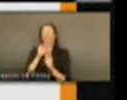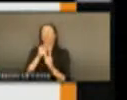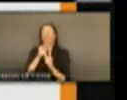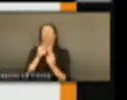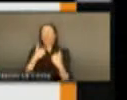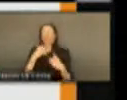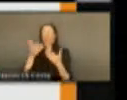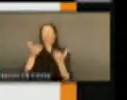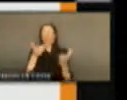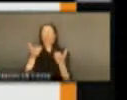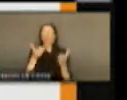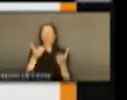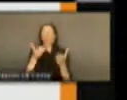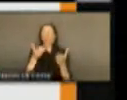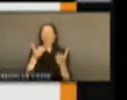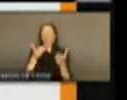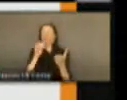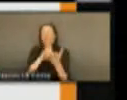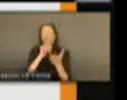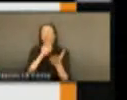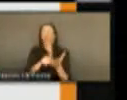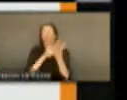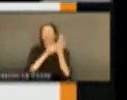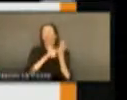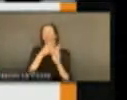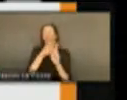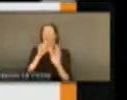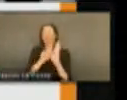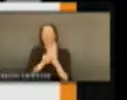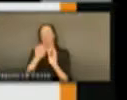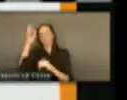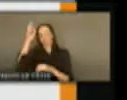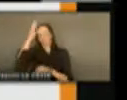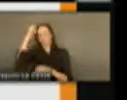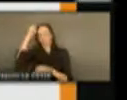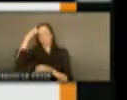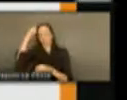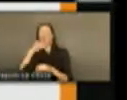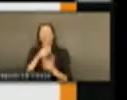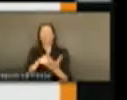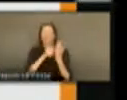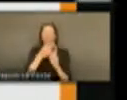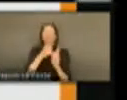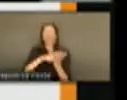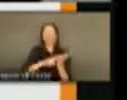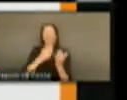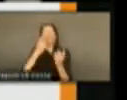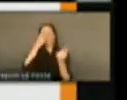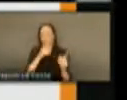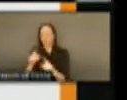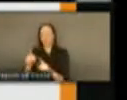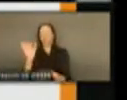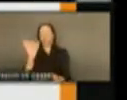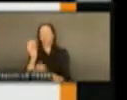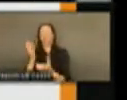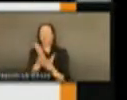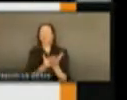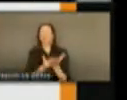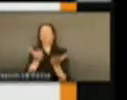government or required by contract or agreements, such as park services, funding